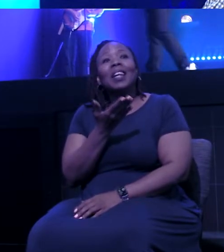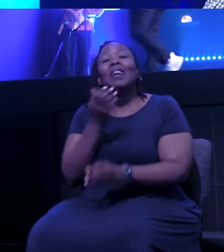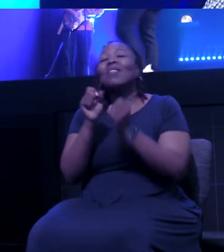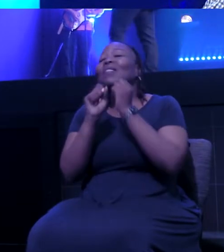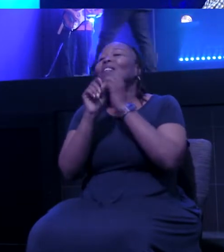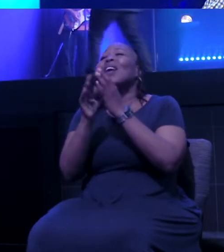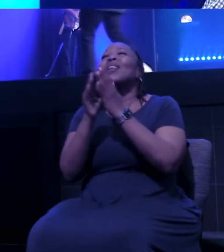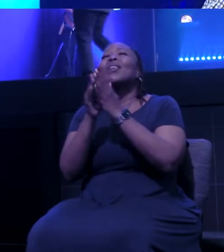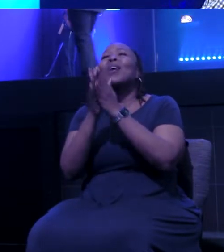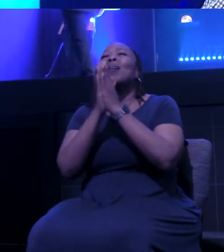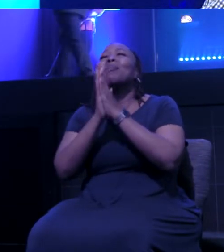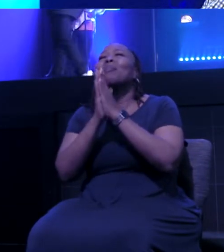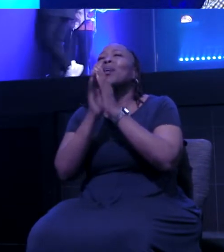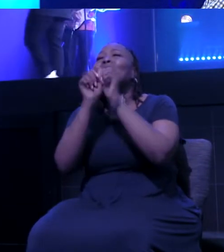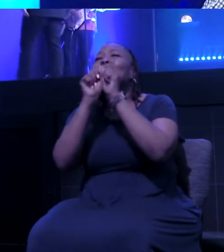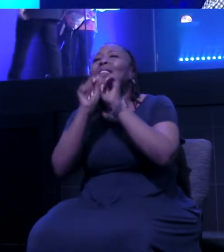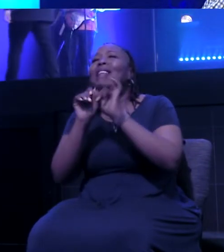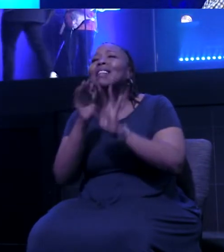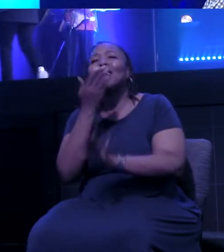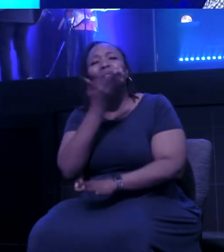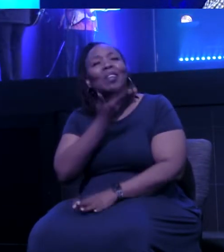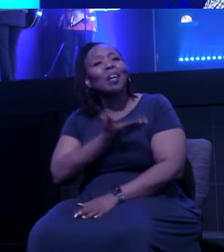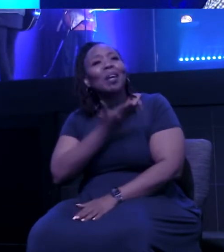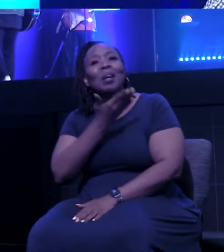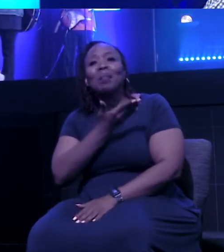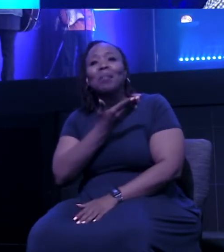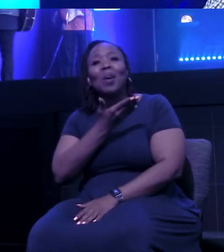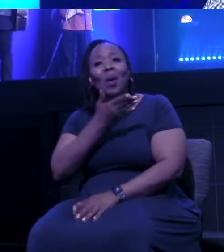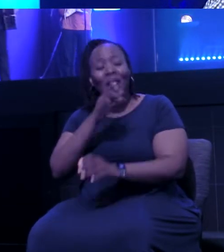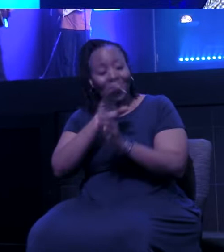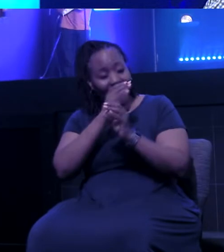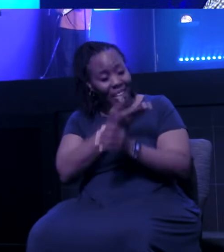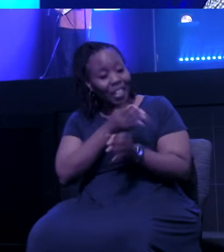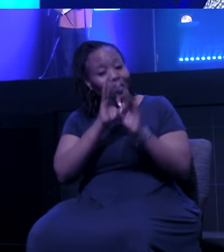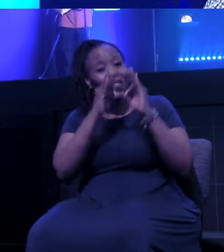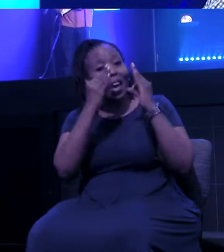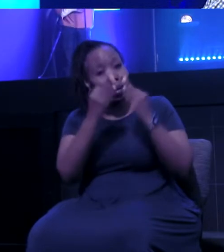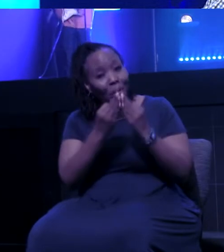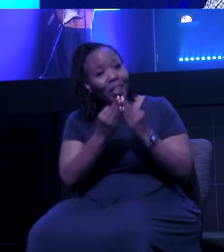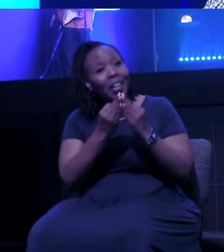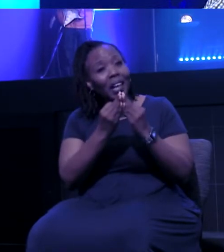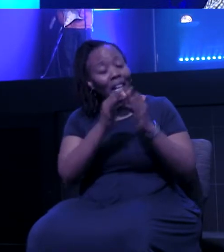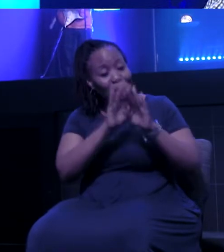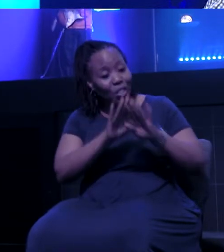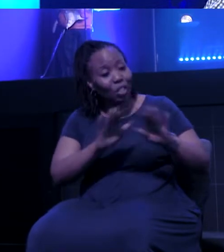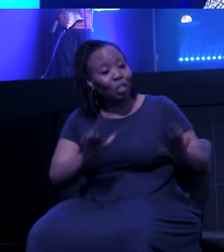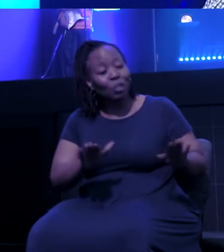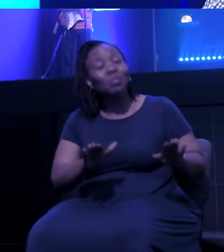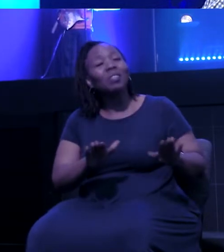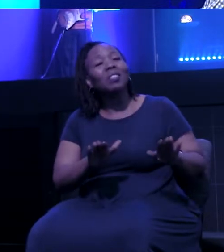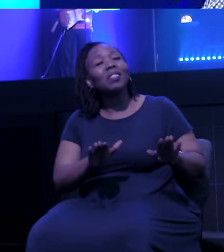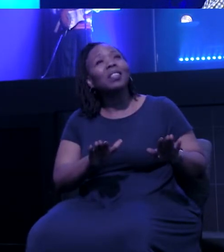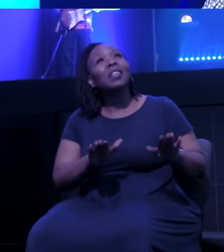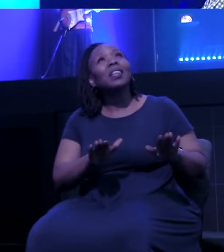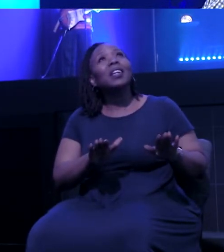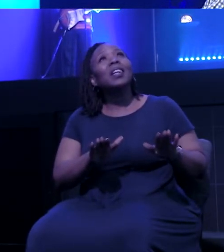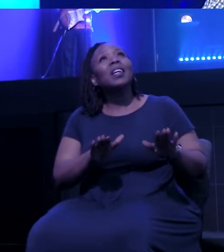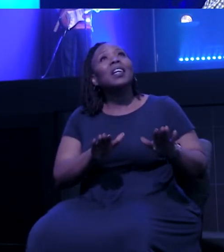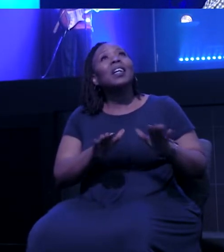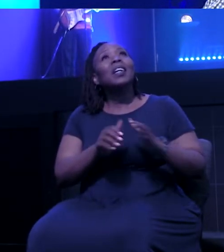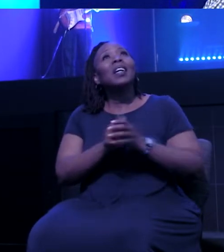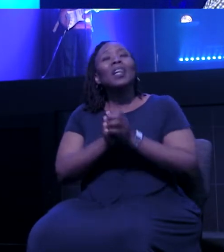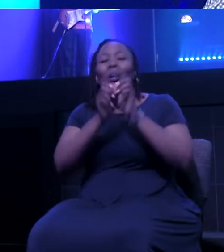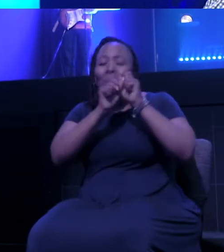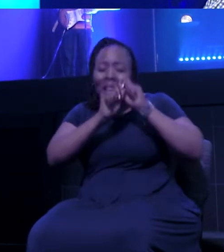your blessing upon him, on Amanda, on their girls. I pray that your face would shine upon them, that you'd pour out